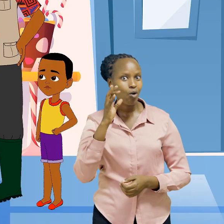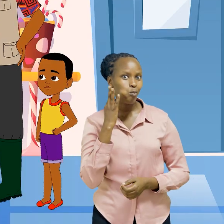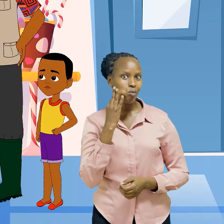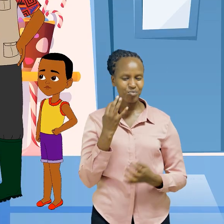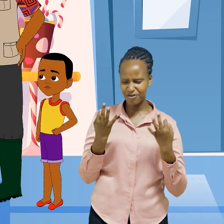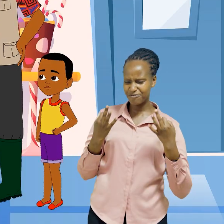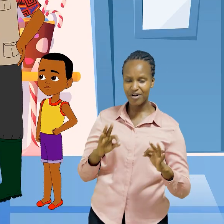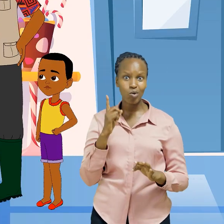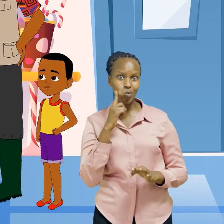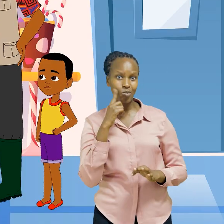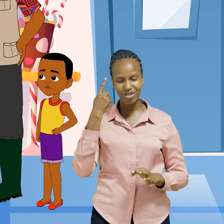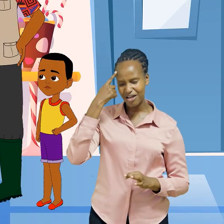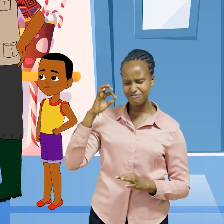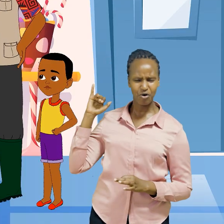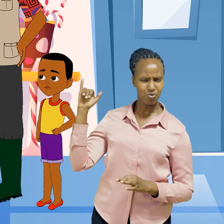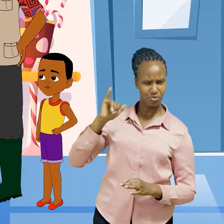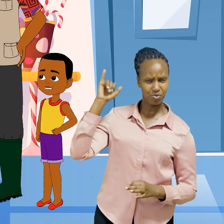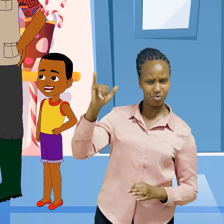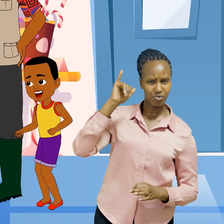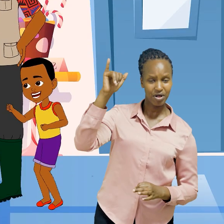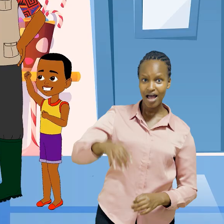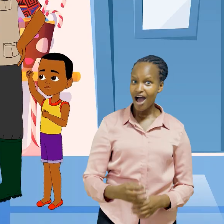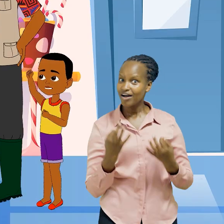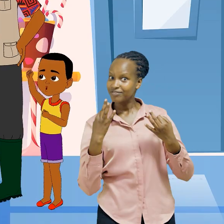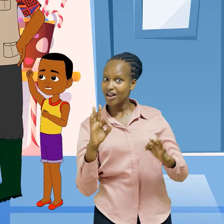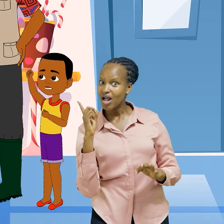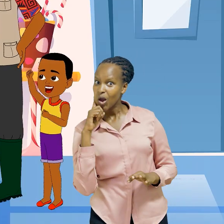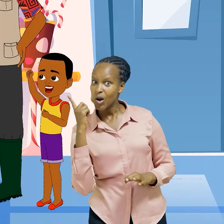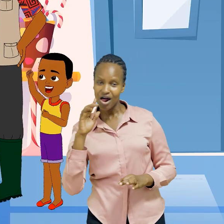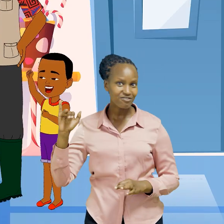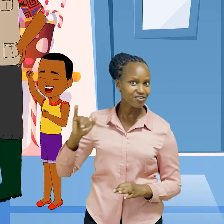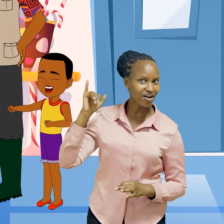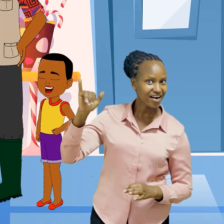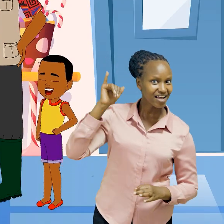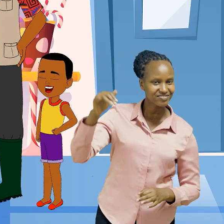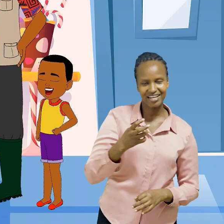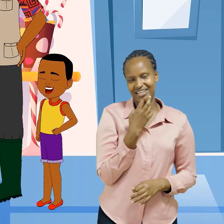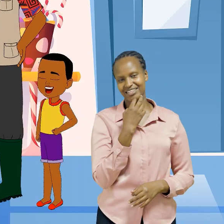factory. Free candies forever! Free candies forever!